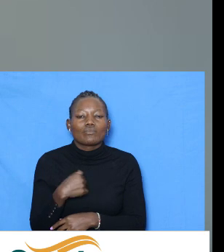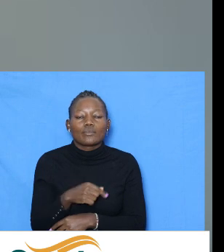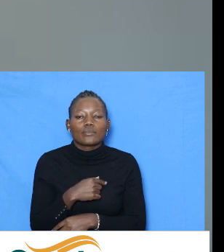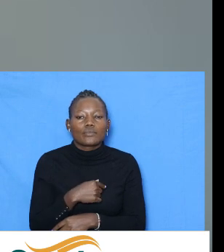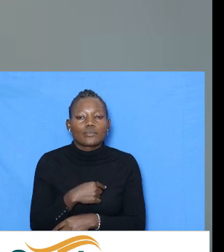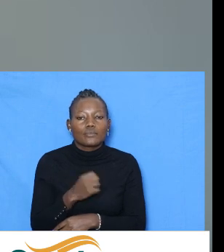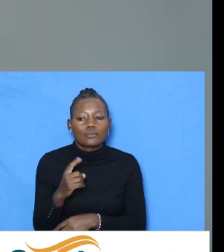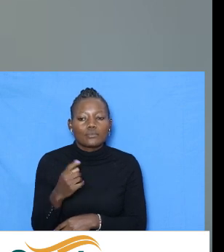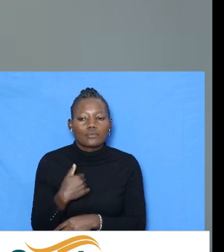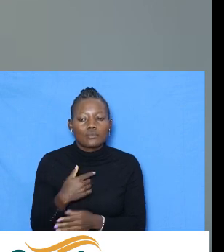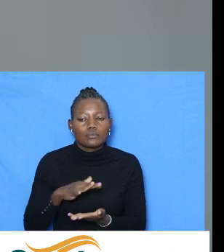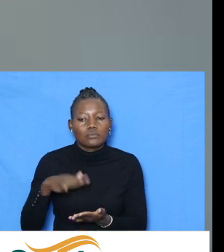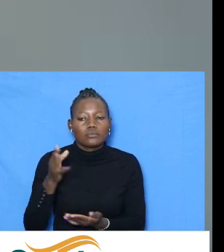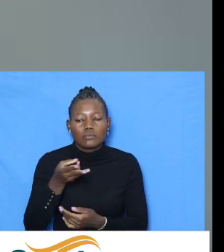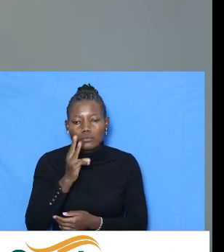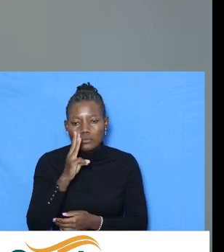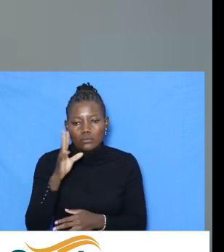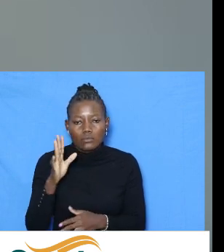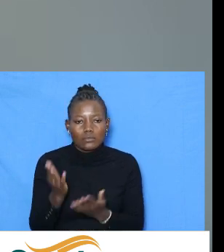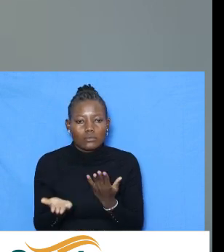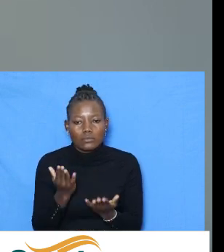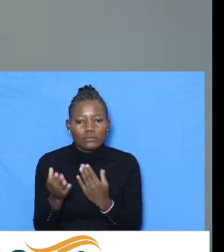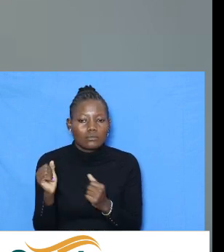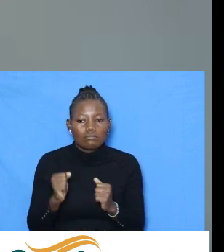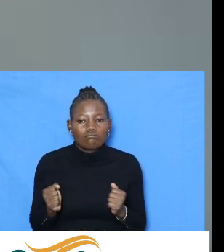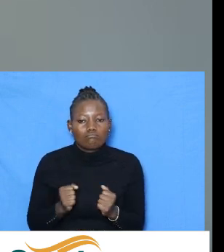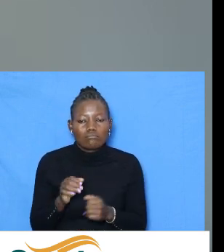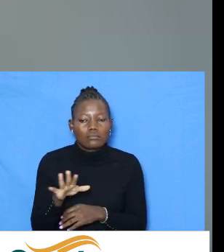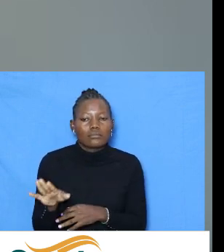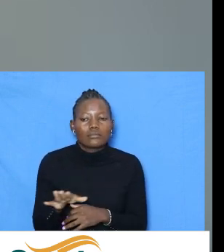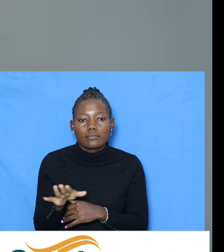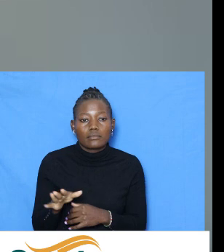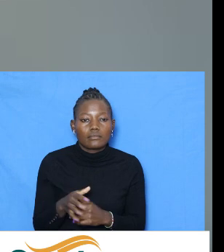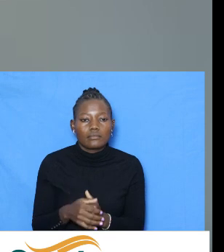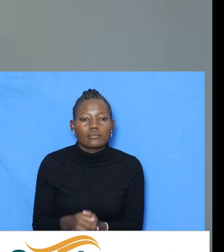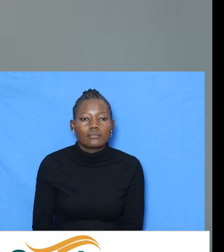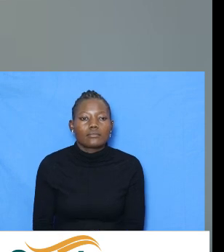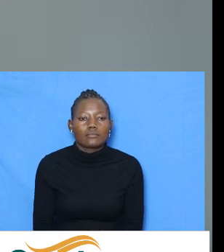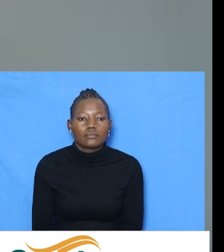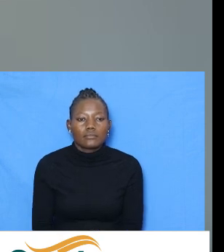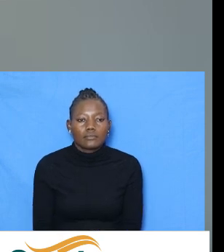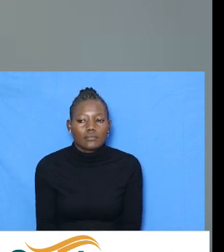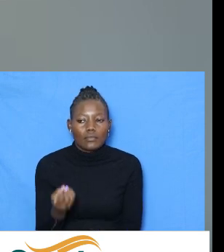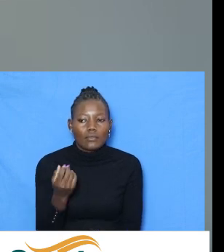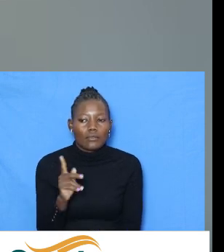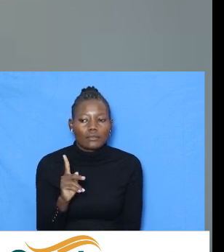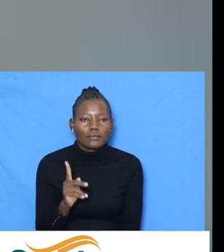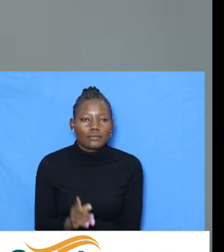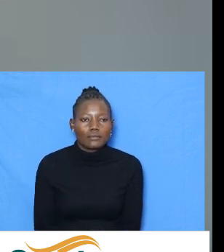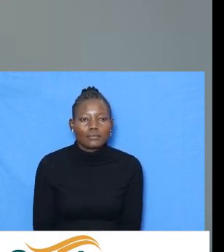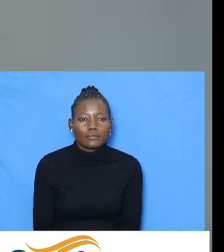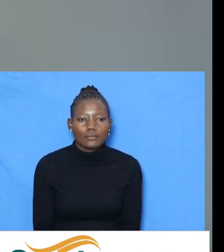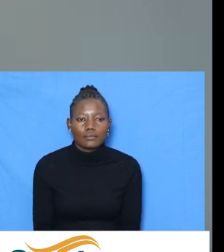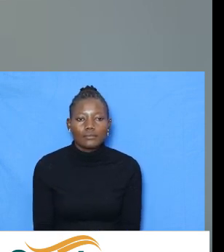more water intake compared to colder environments. Okay. Yes, let me get to you. Who was raising